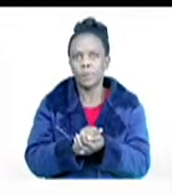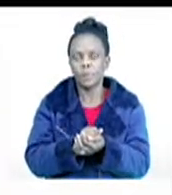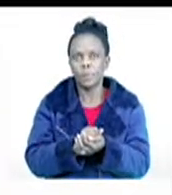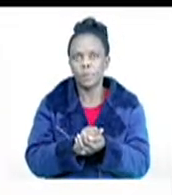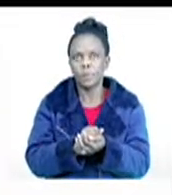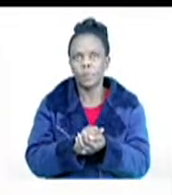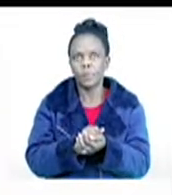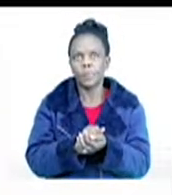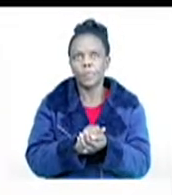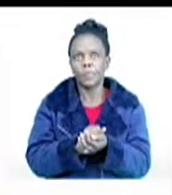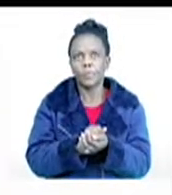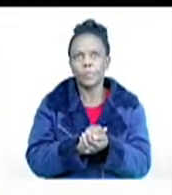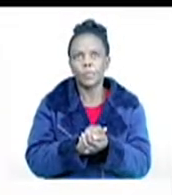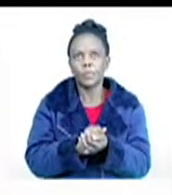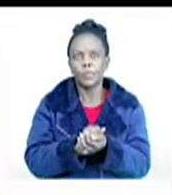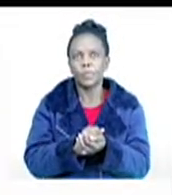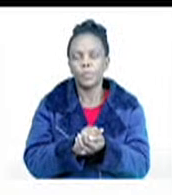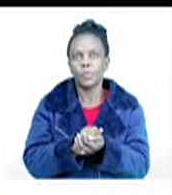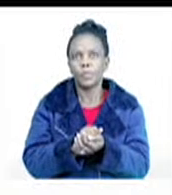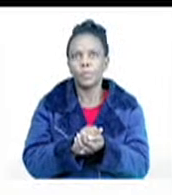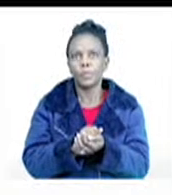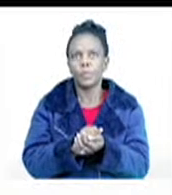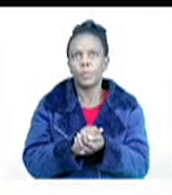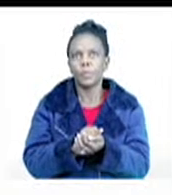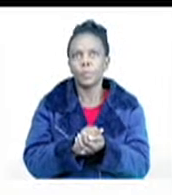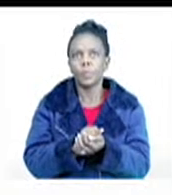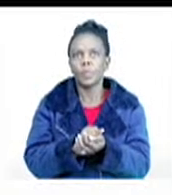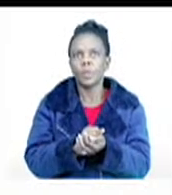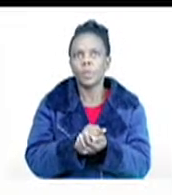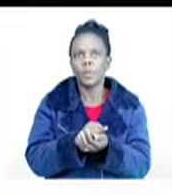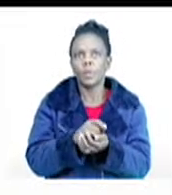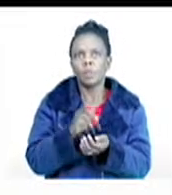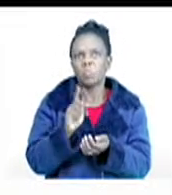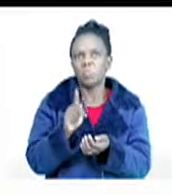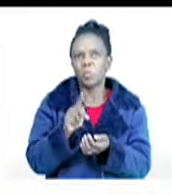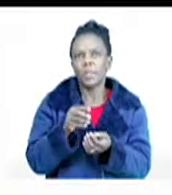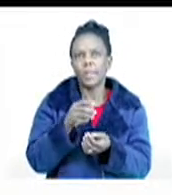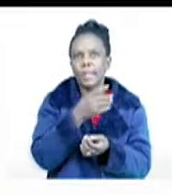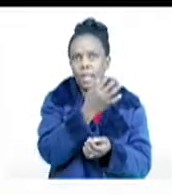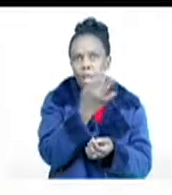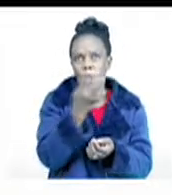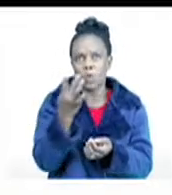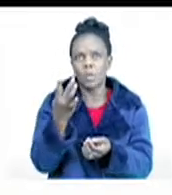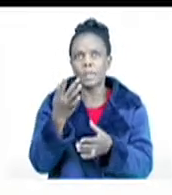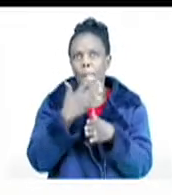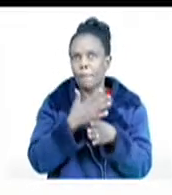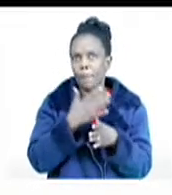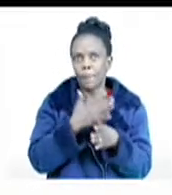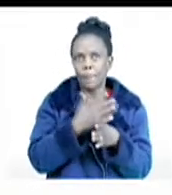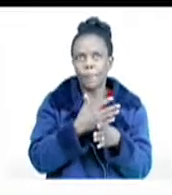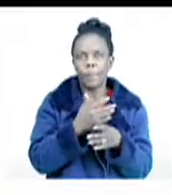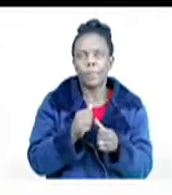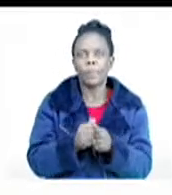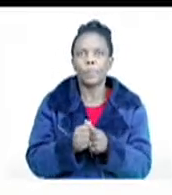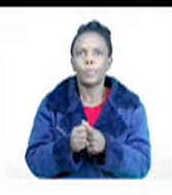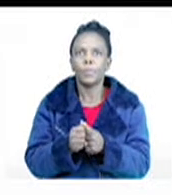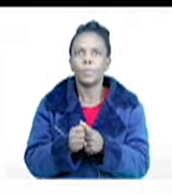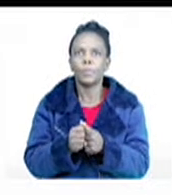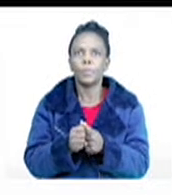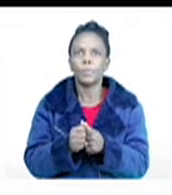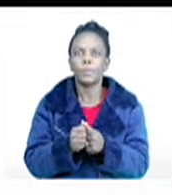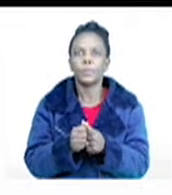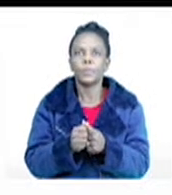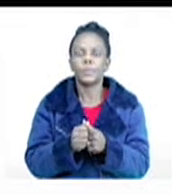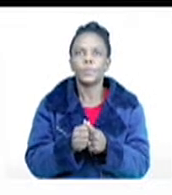On page 6, we have another counting exercise, and this one is asking us to count the items